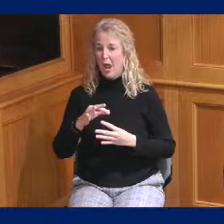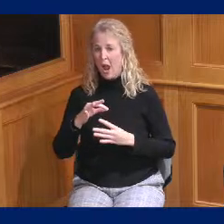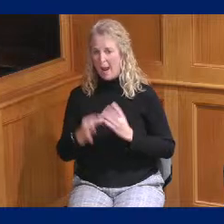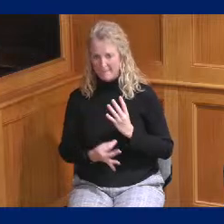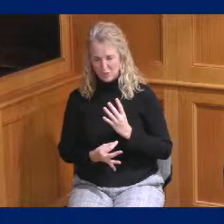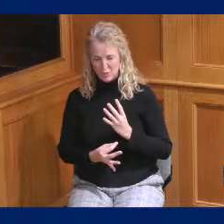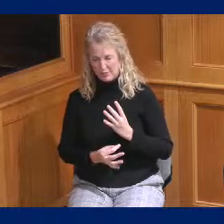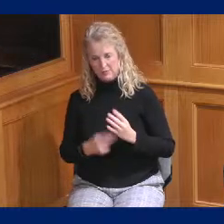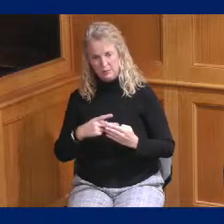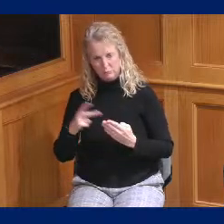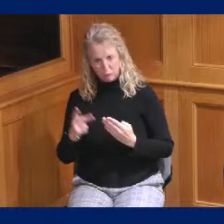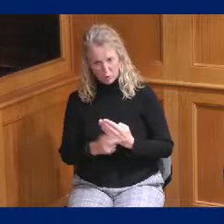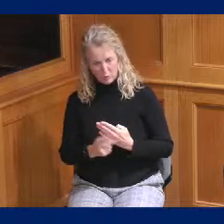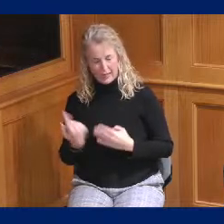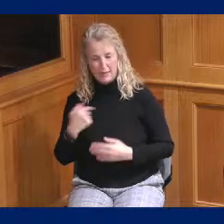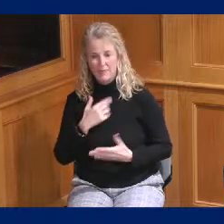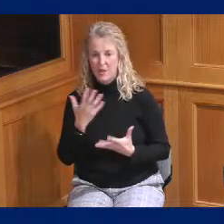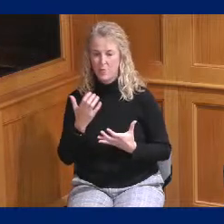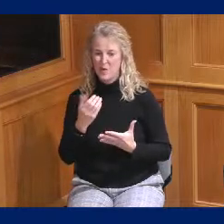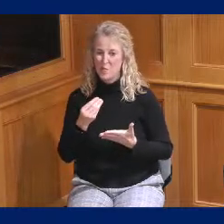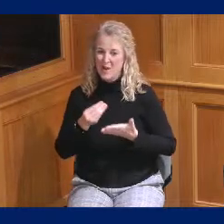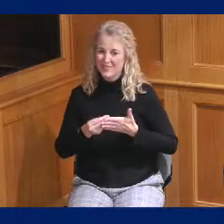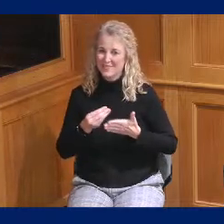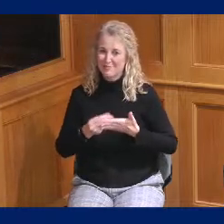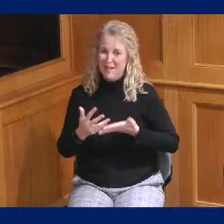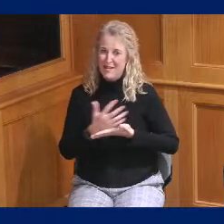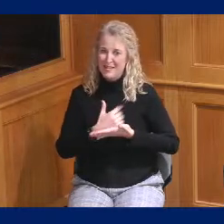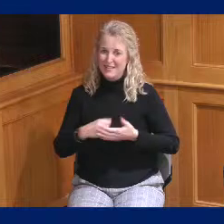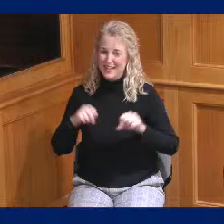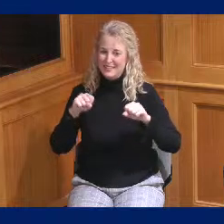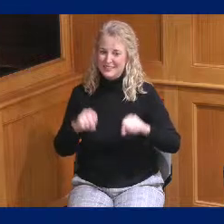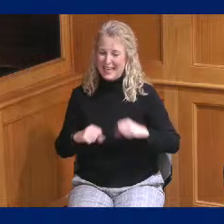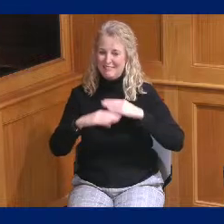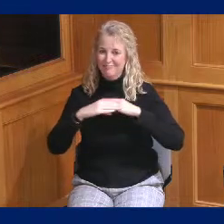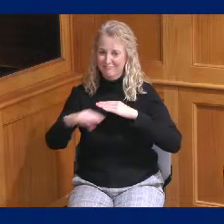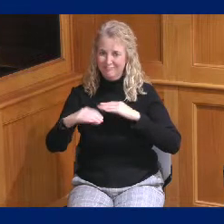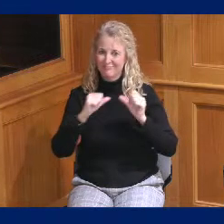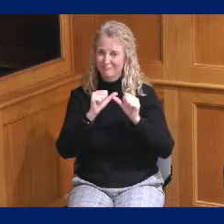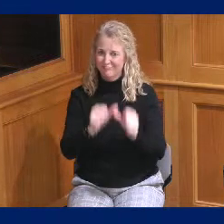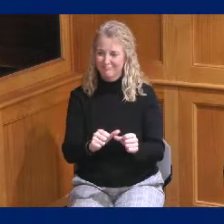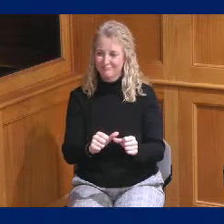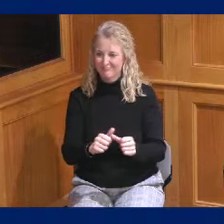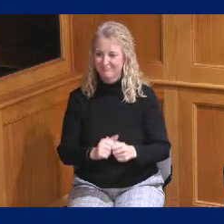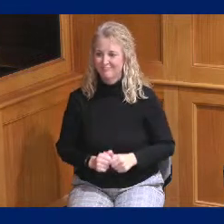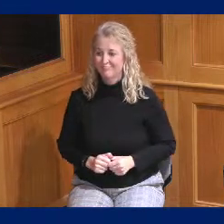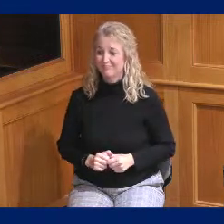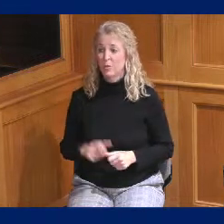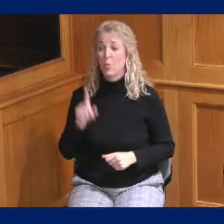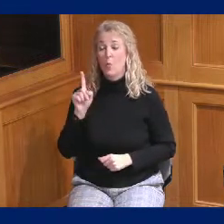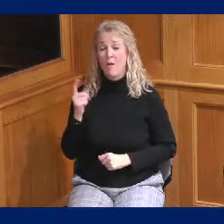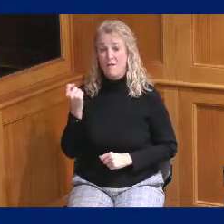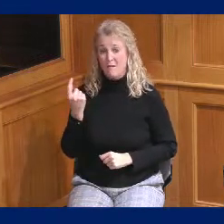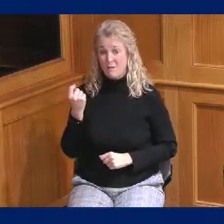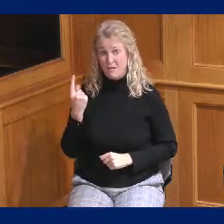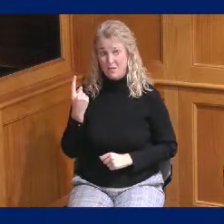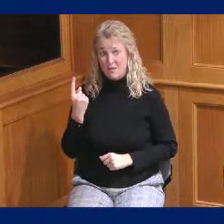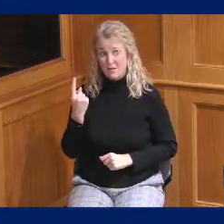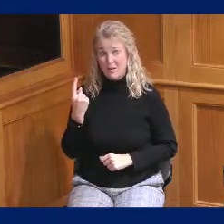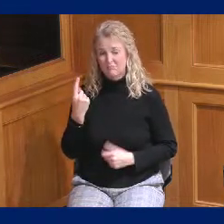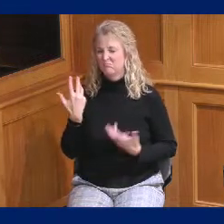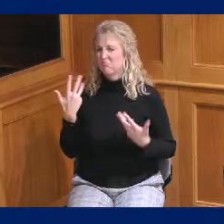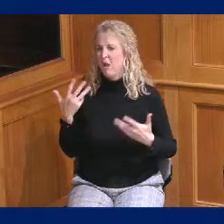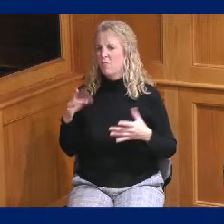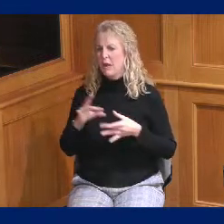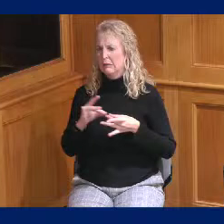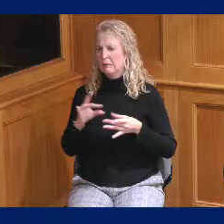that ongoing revenues can match ongoing expenditures. One note, and this was talked about a little bit